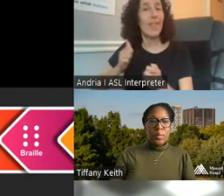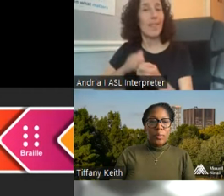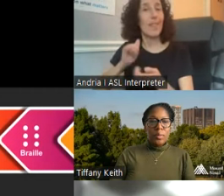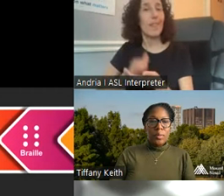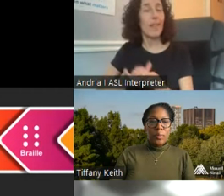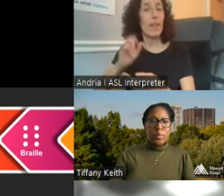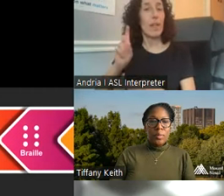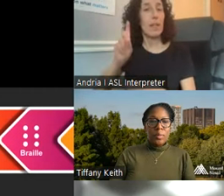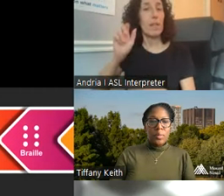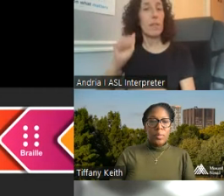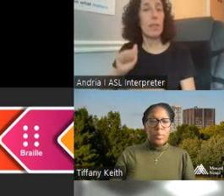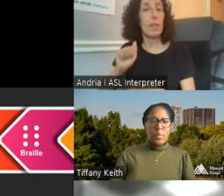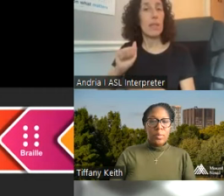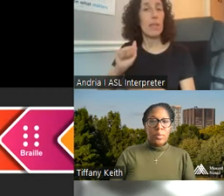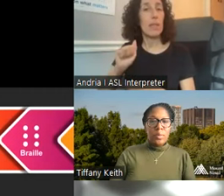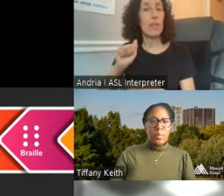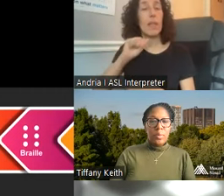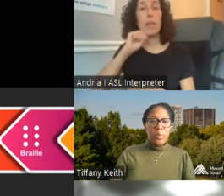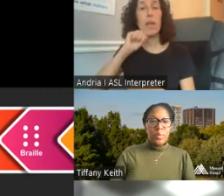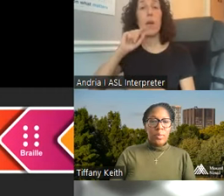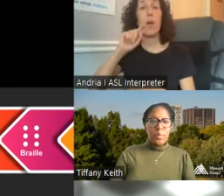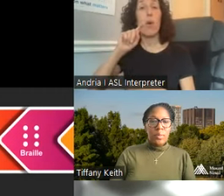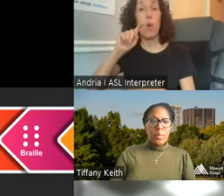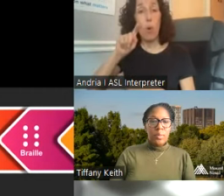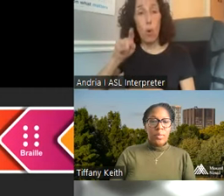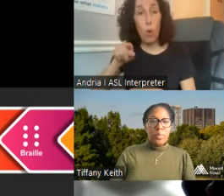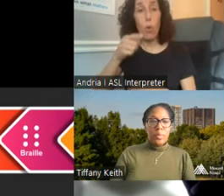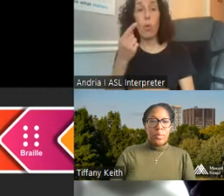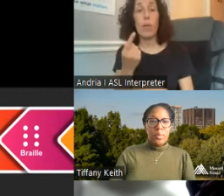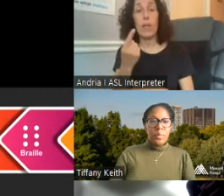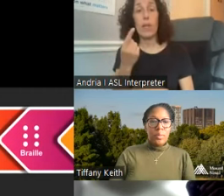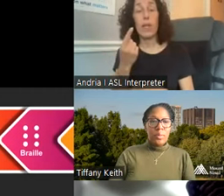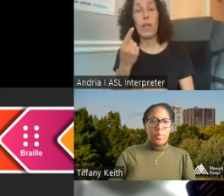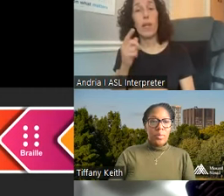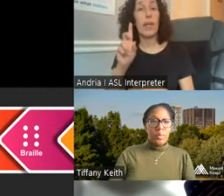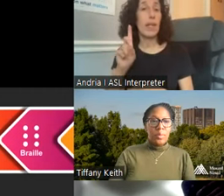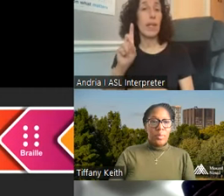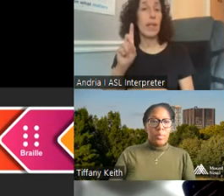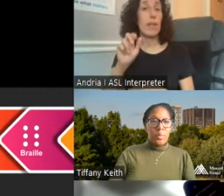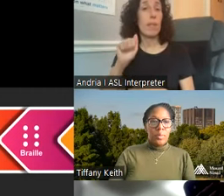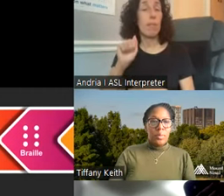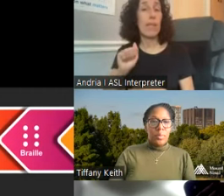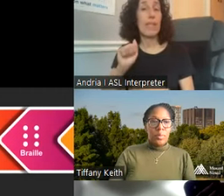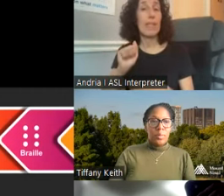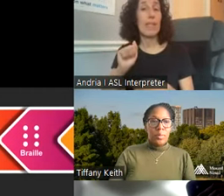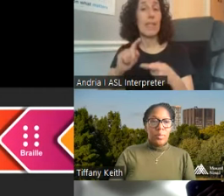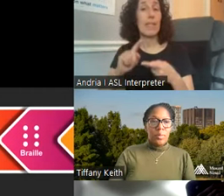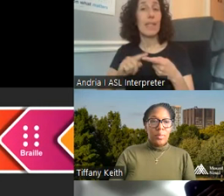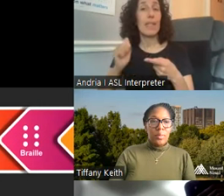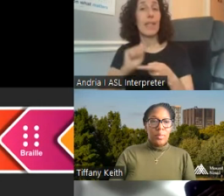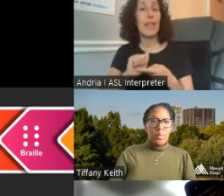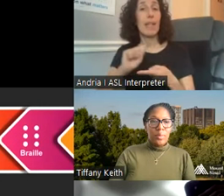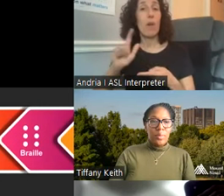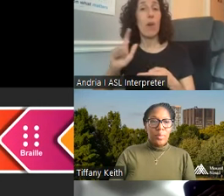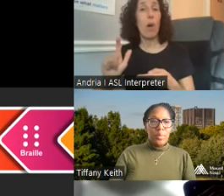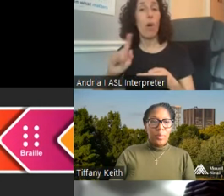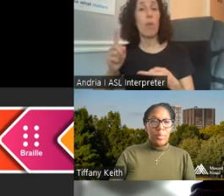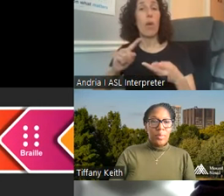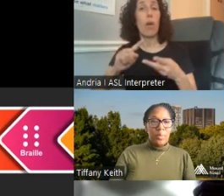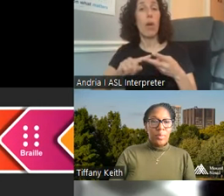disability itself, but also on the, you know, the other characteristics of themselves and how those things